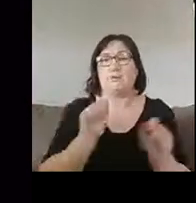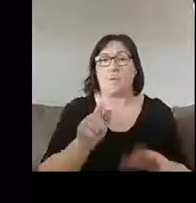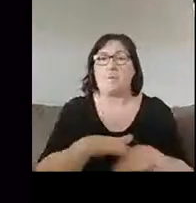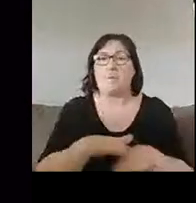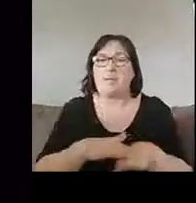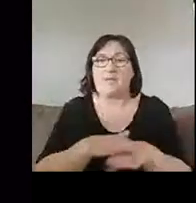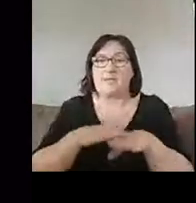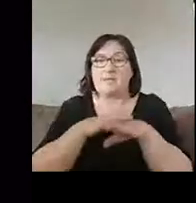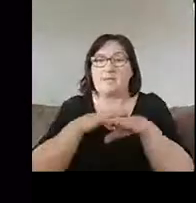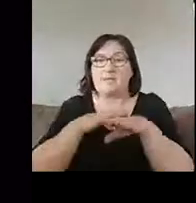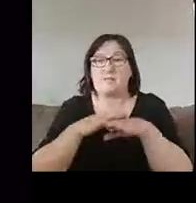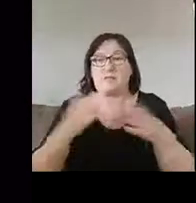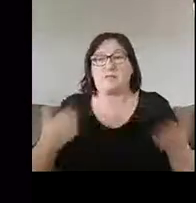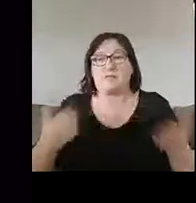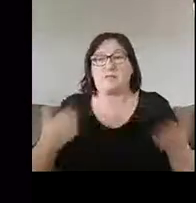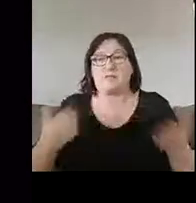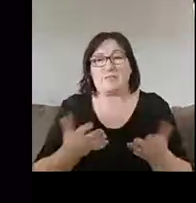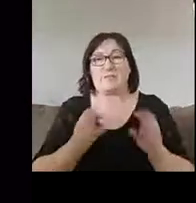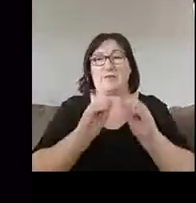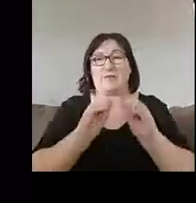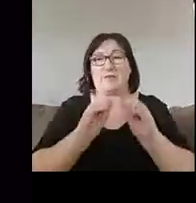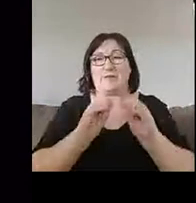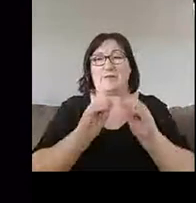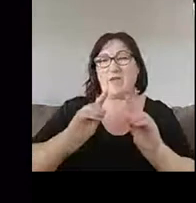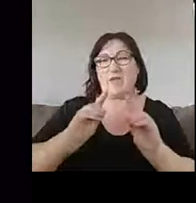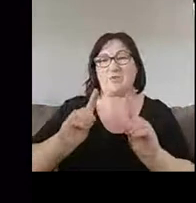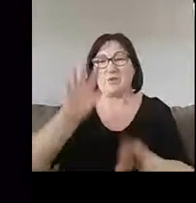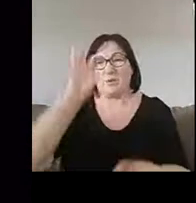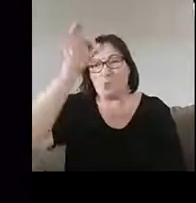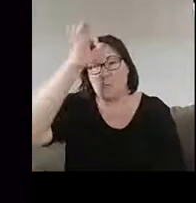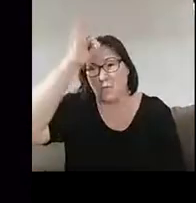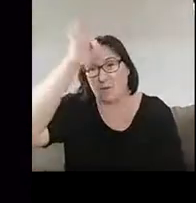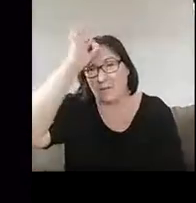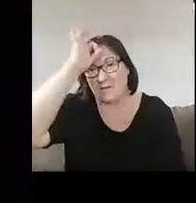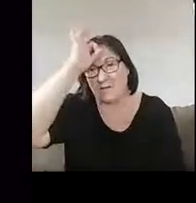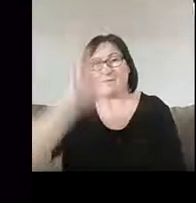education, health, welfare, policing, roads, and infrastructure.